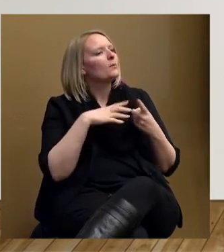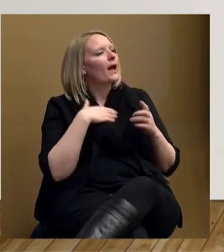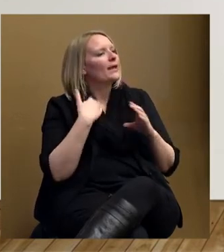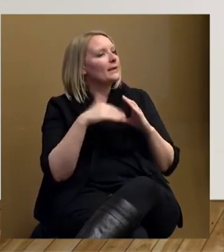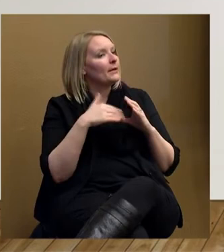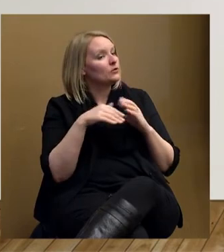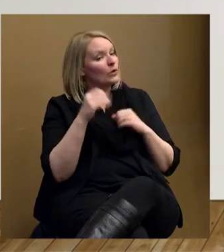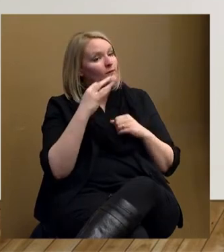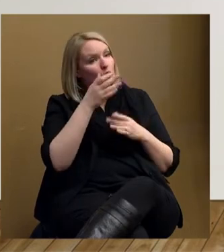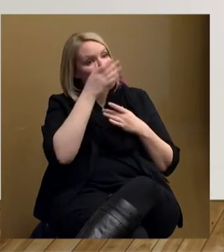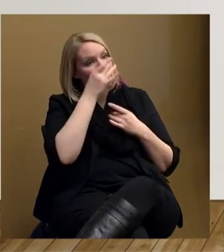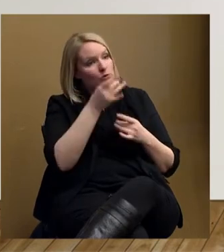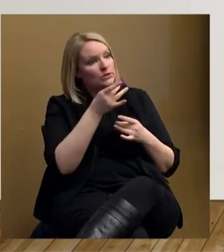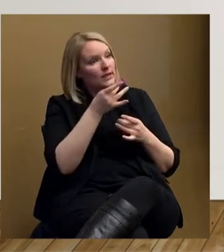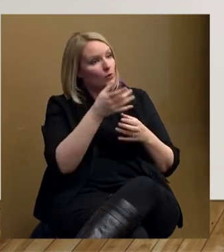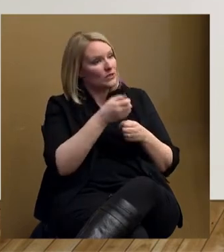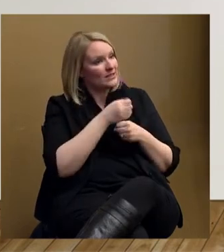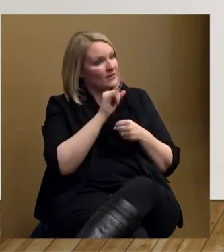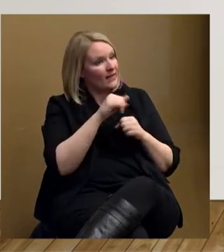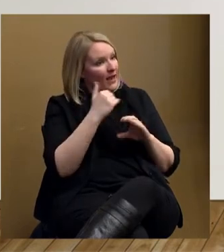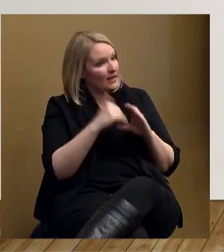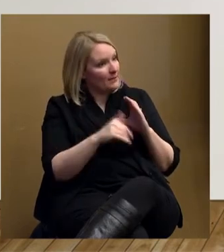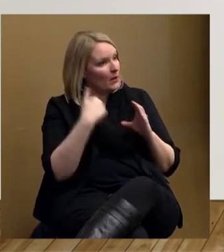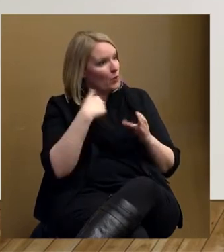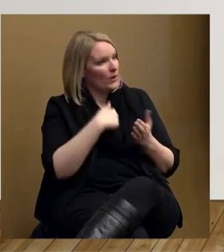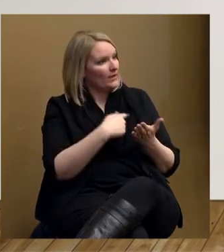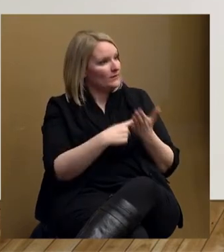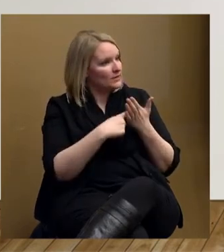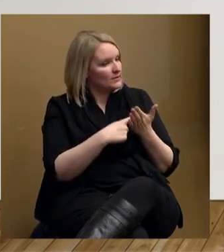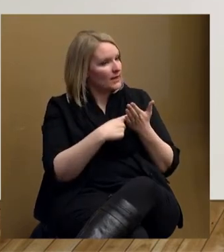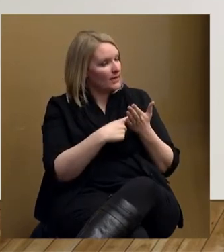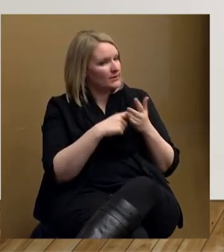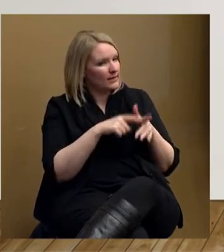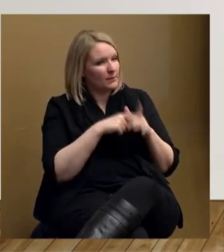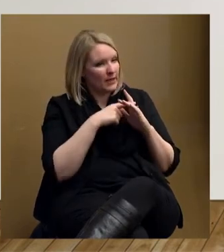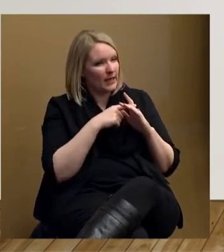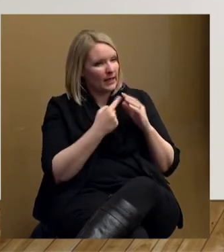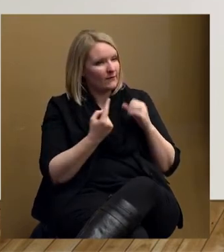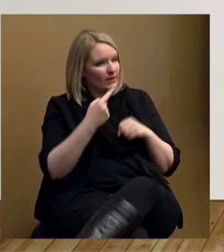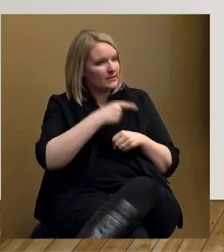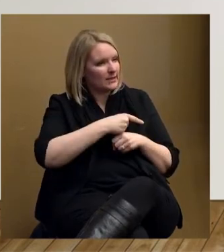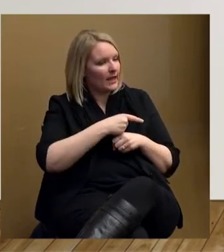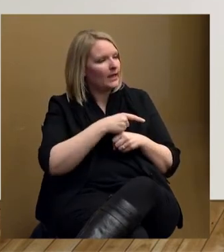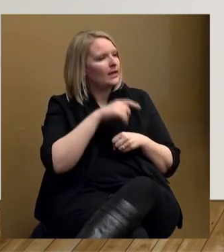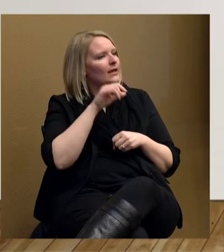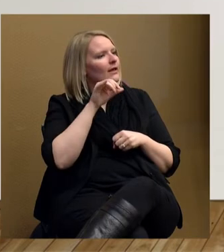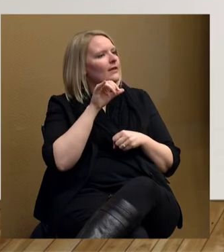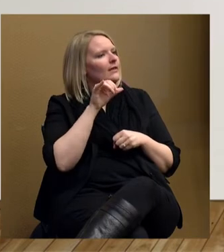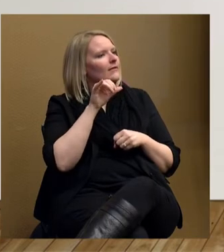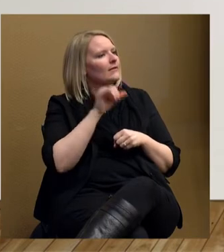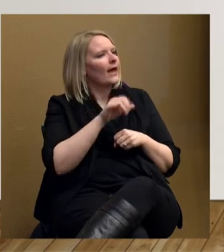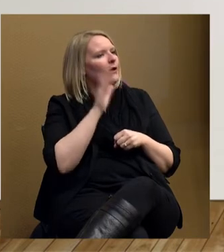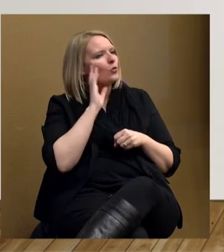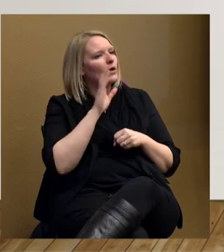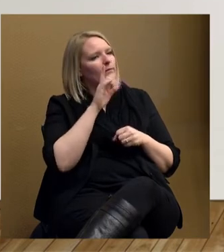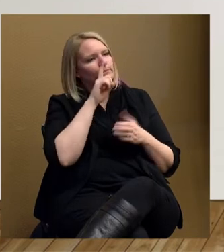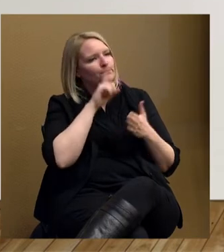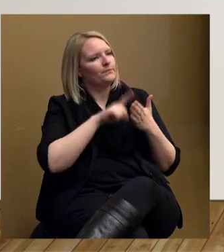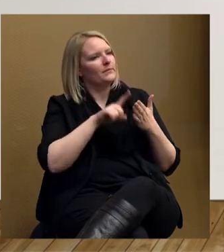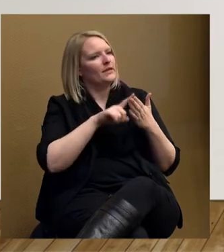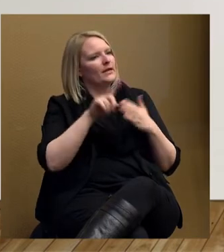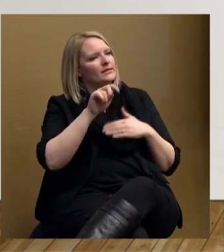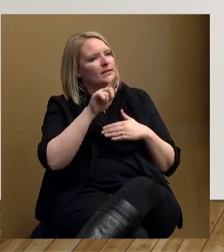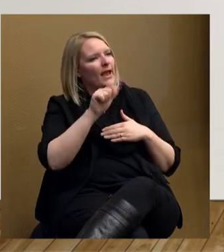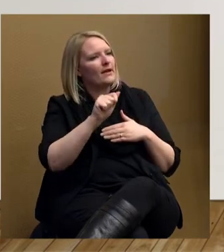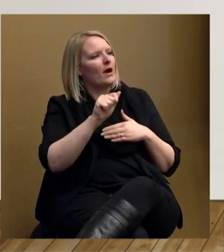are interested in receiving that email that we talked about at the very beginning of the day, that's going to look at data and